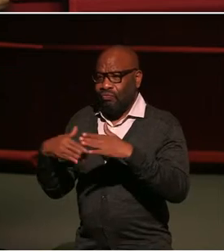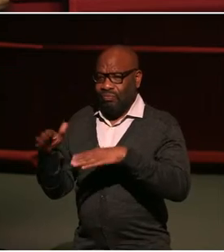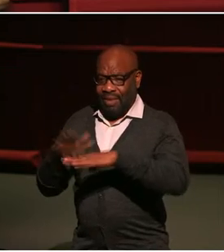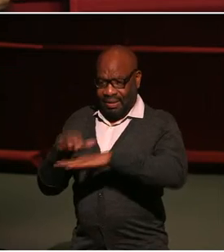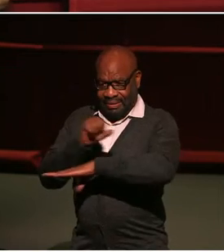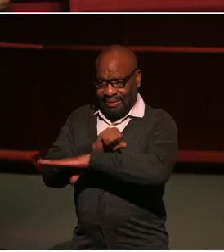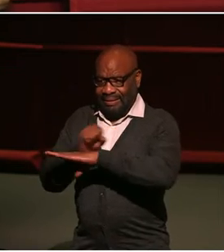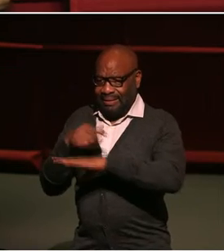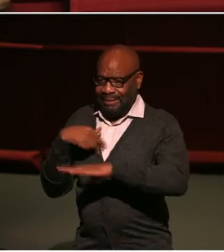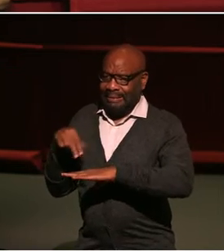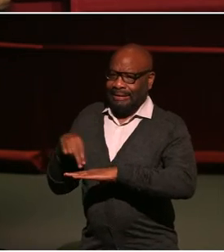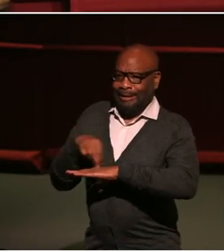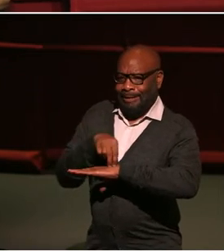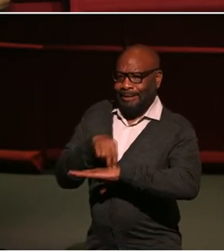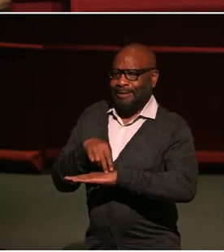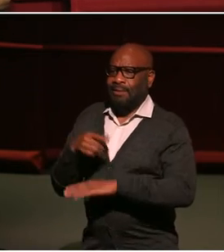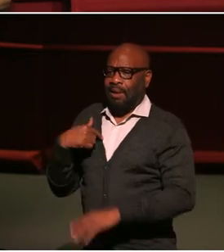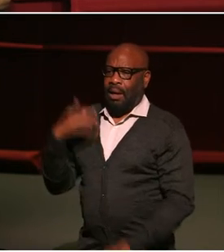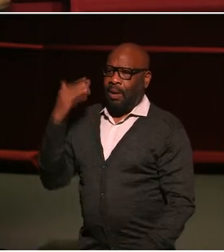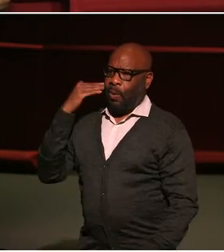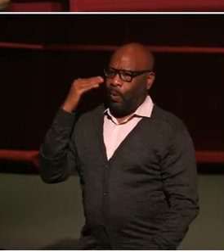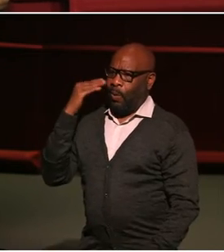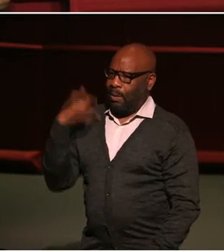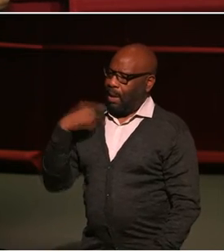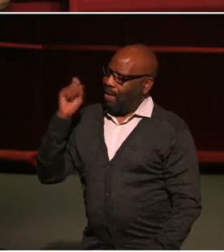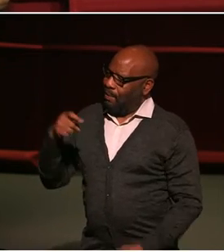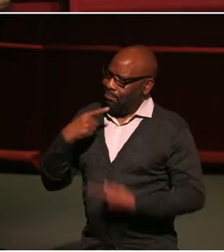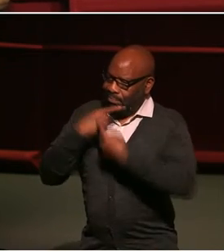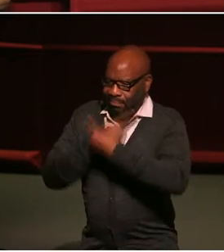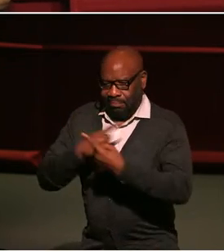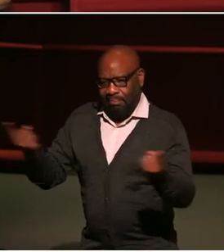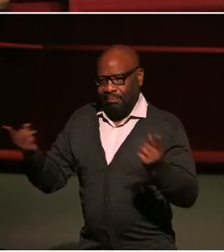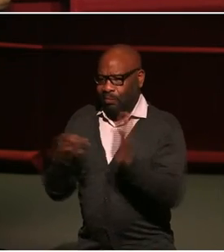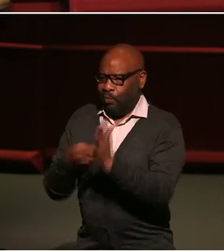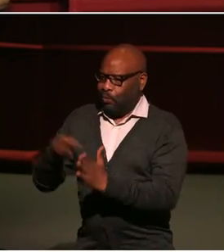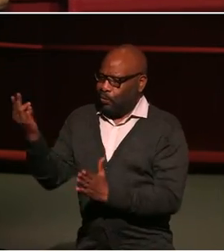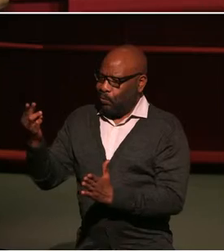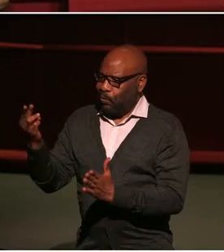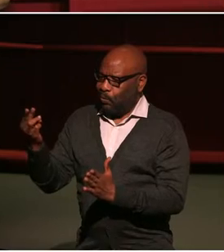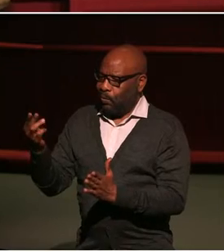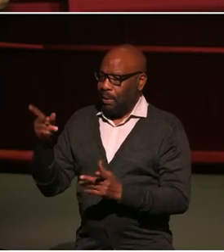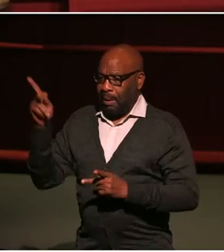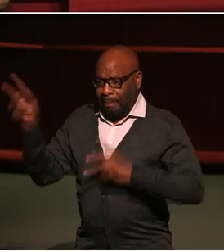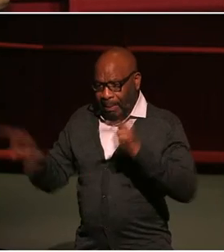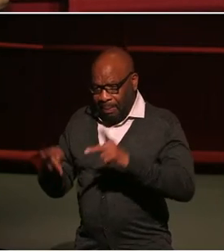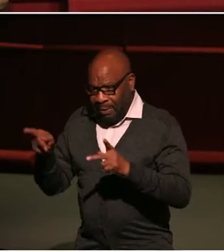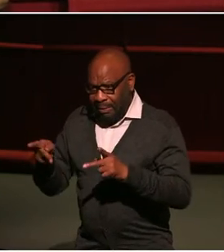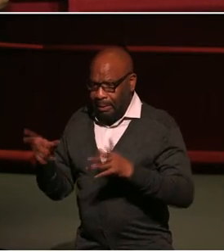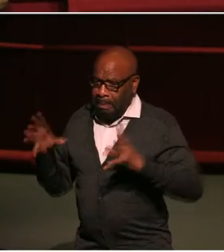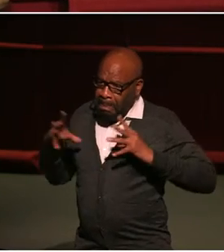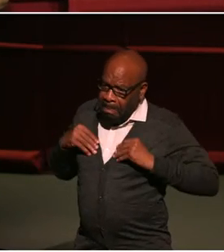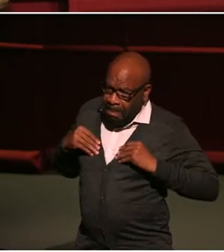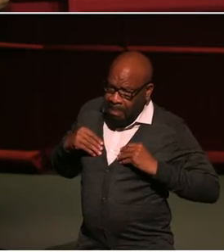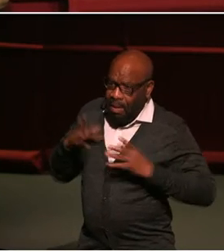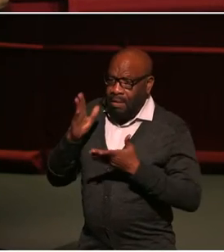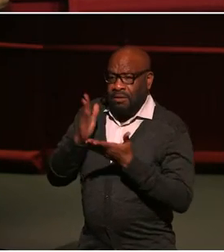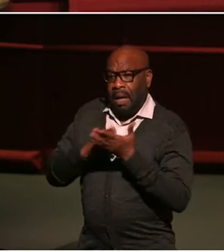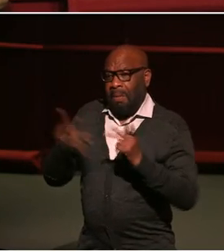that I had to speak the truth. Some people may accept it, and some people may